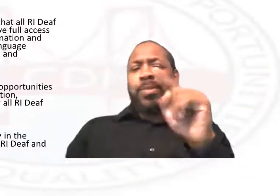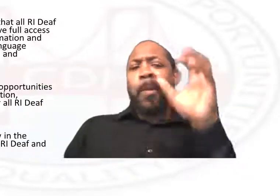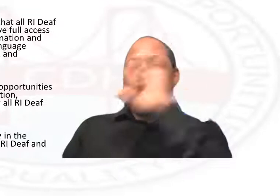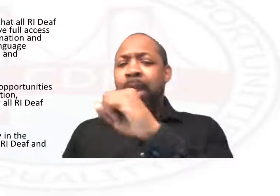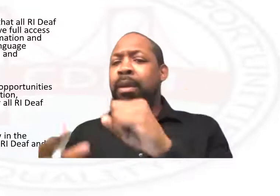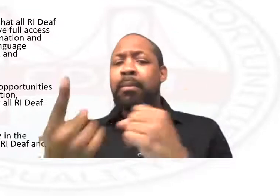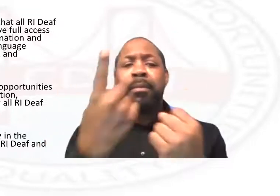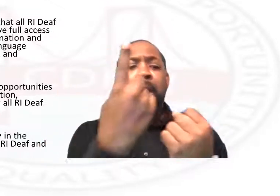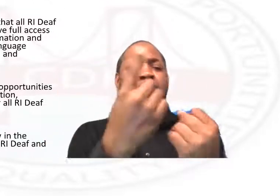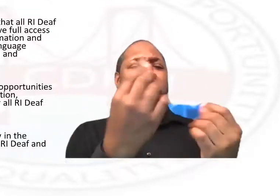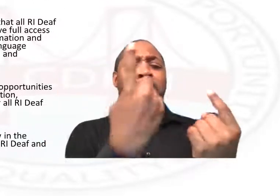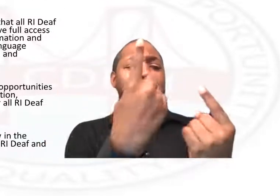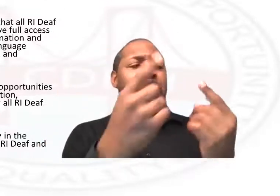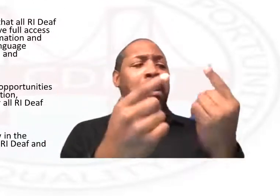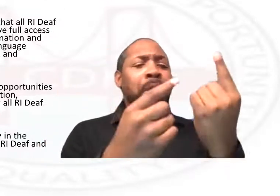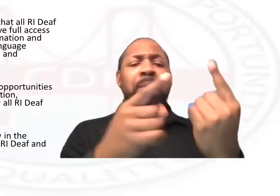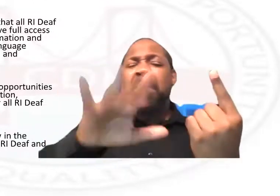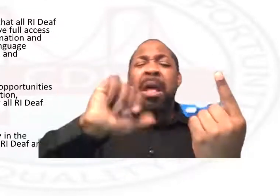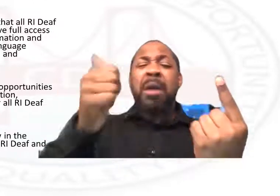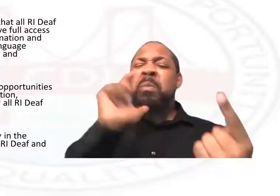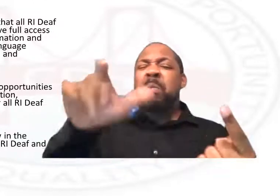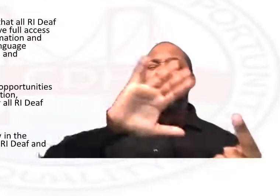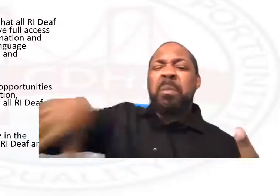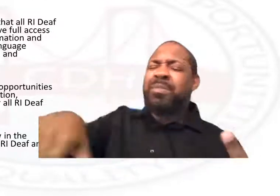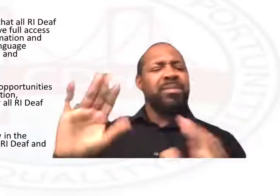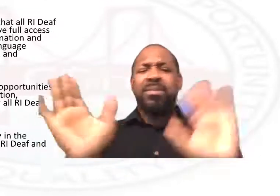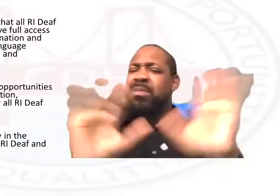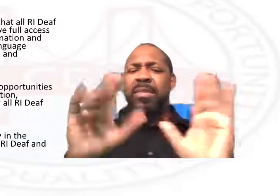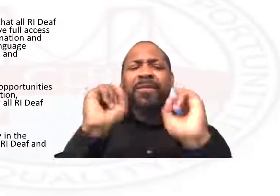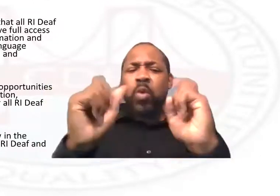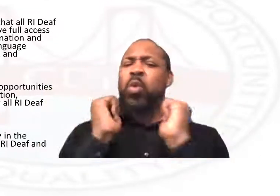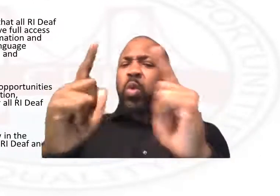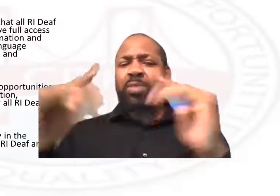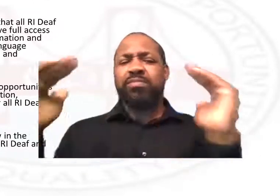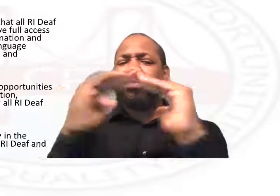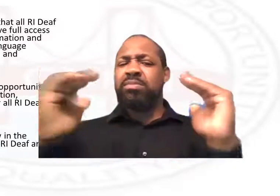That includes CART, CDIs, DIs, as needed.